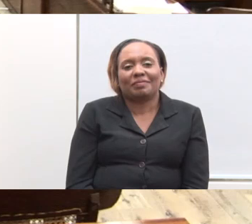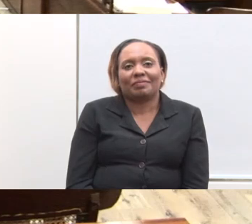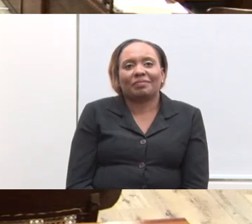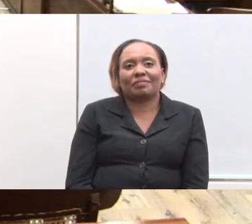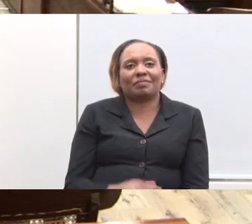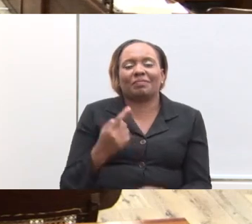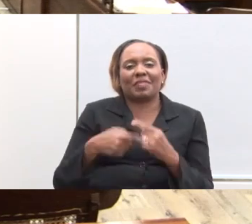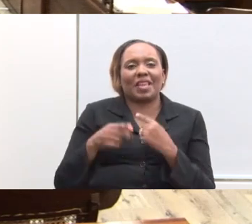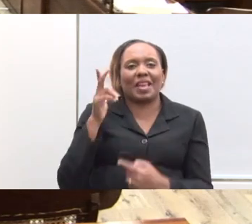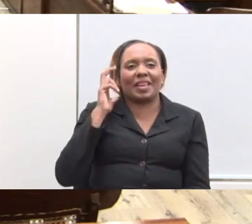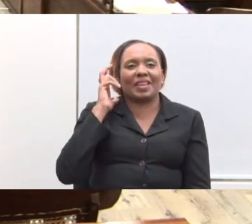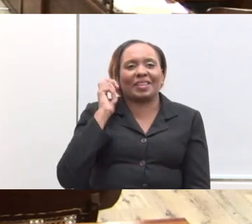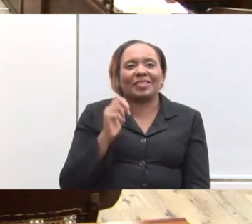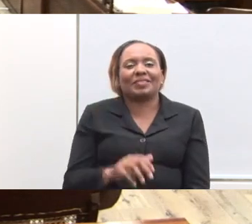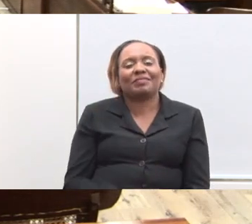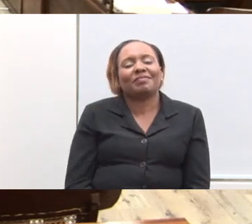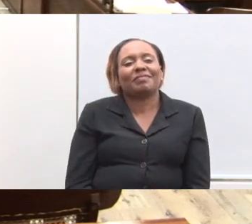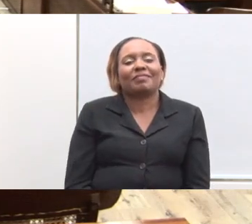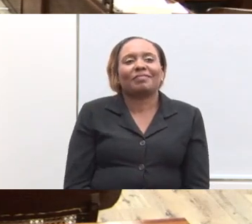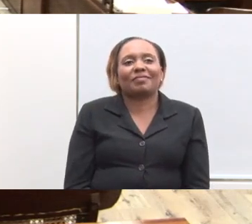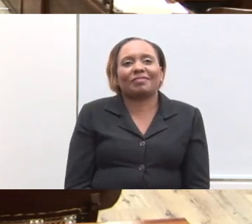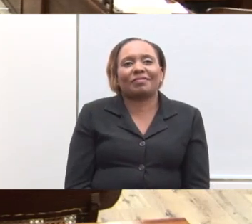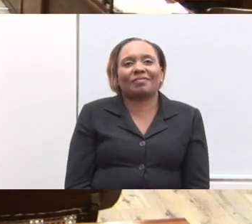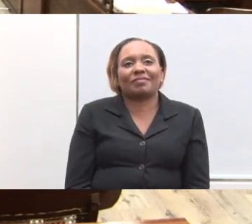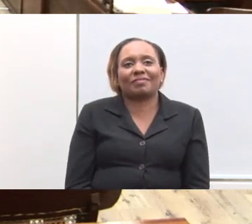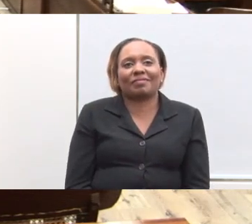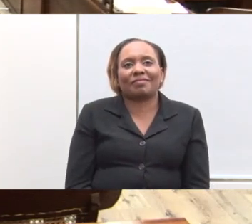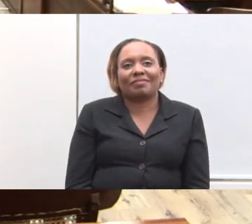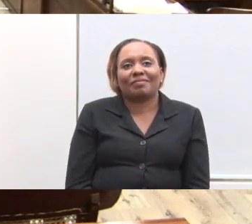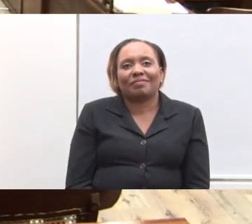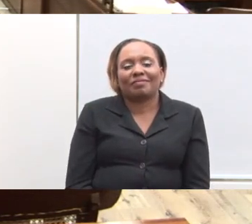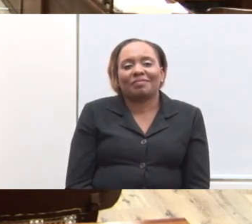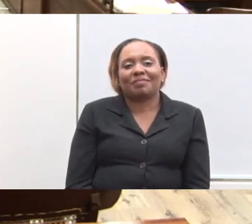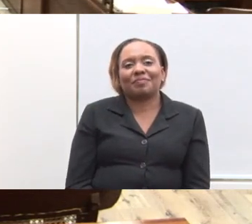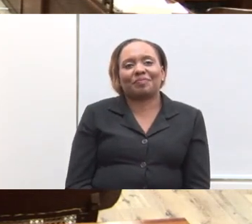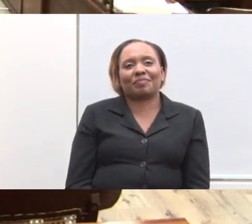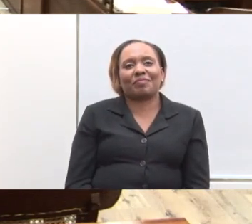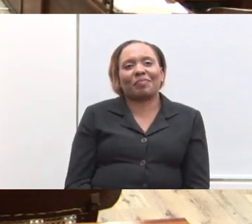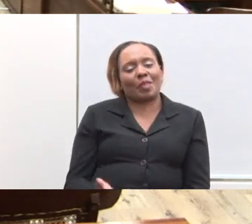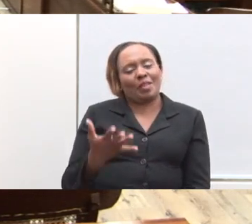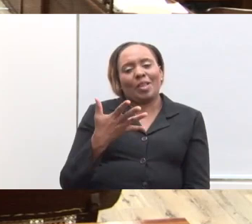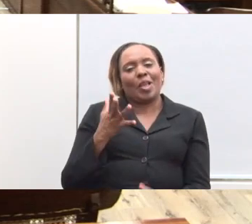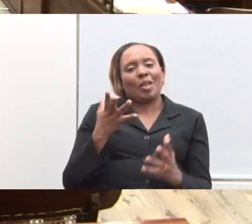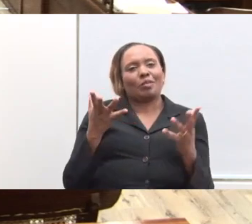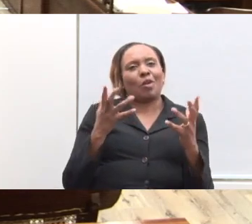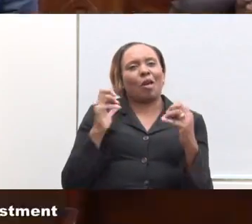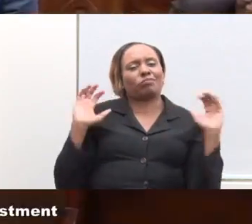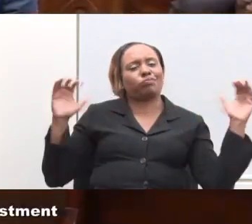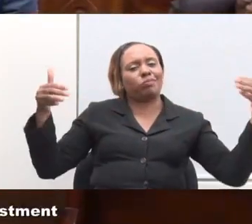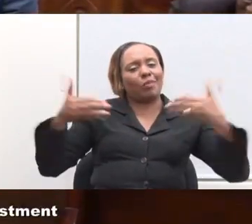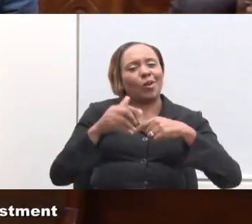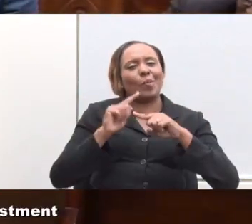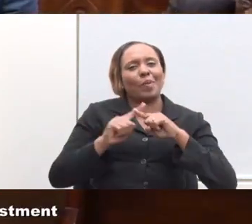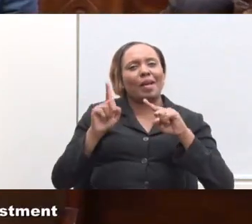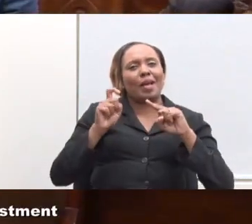Social distancing. One Barbados. Others are telling me social distancing, but that does not stop me from.